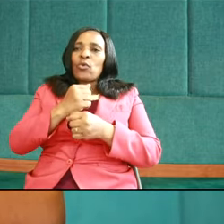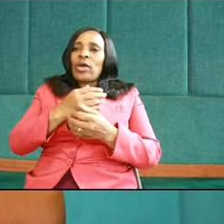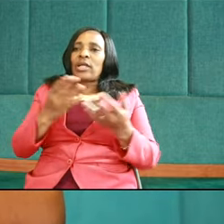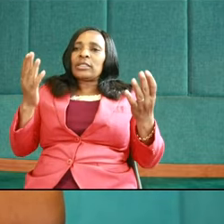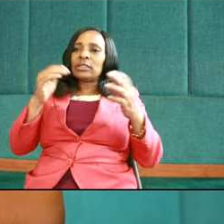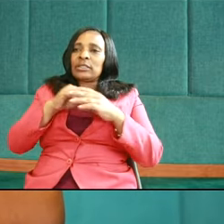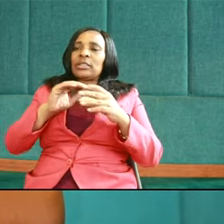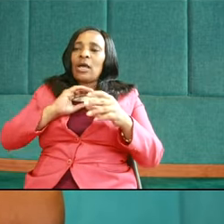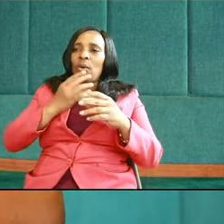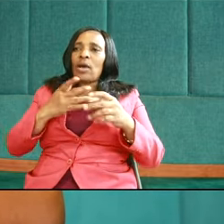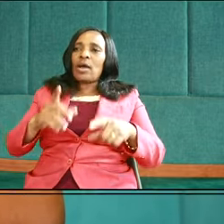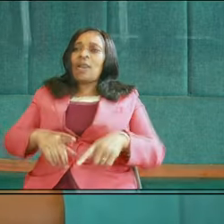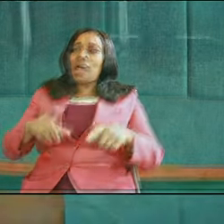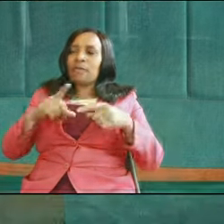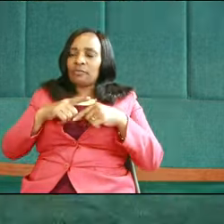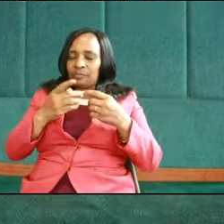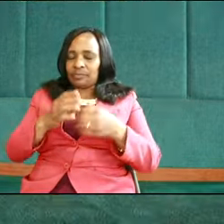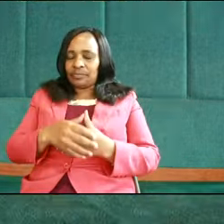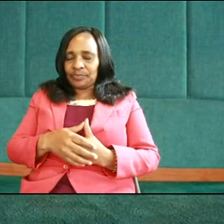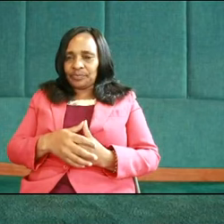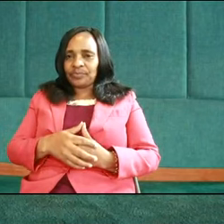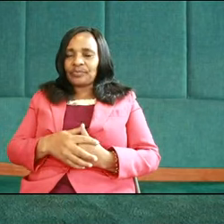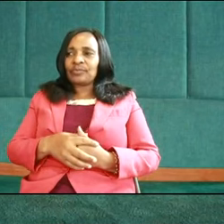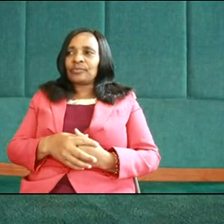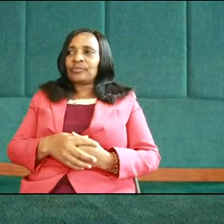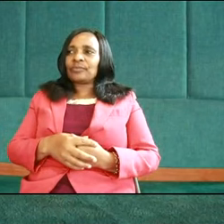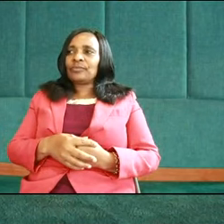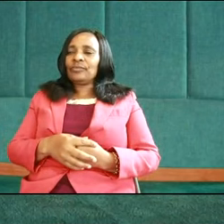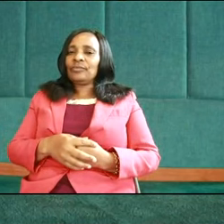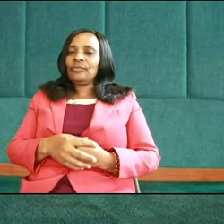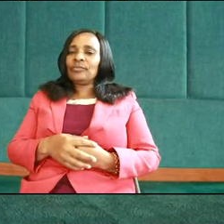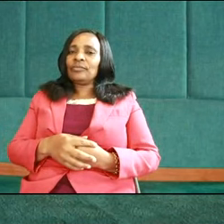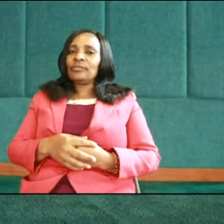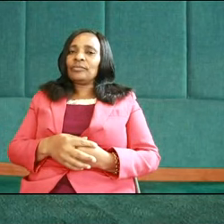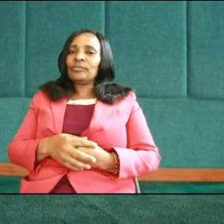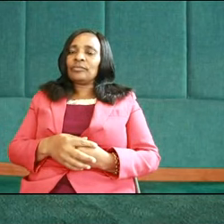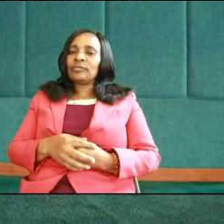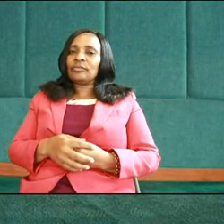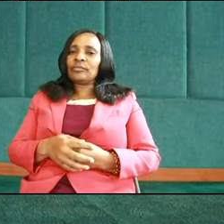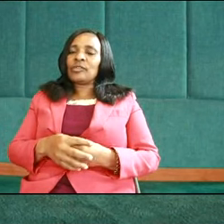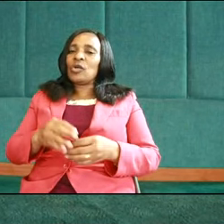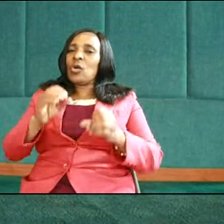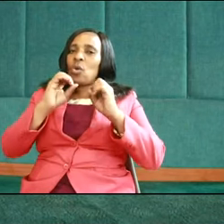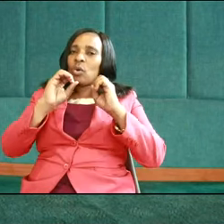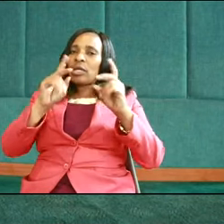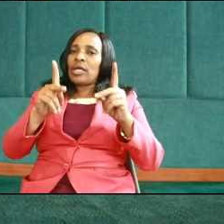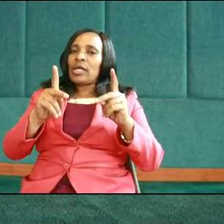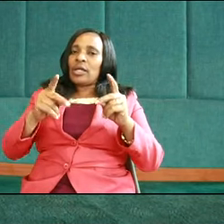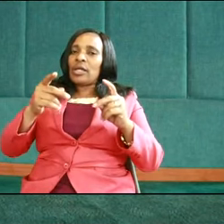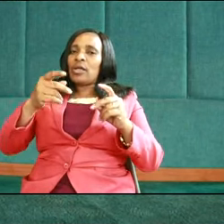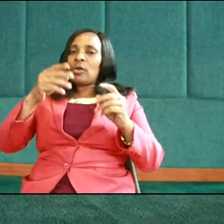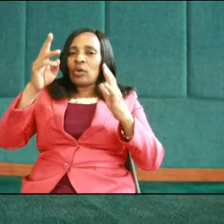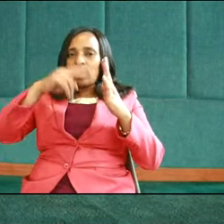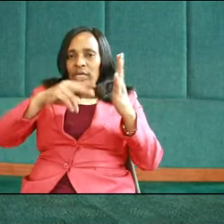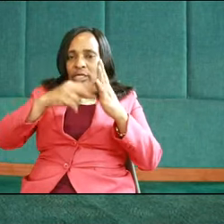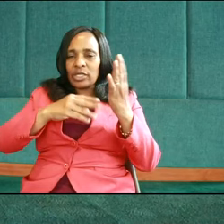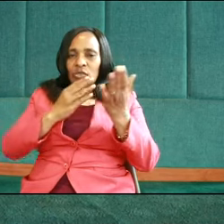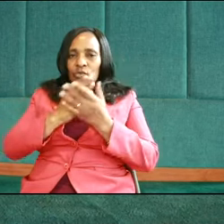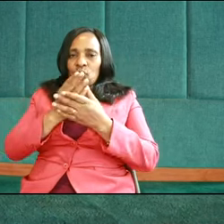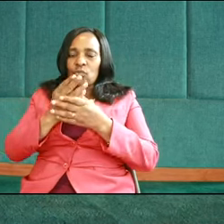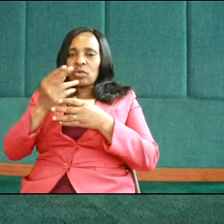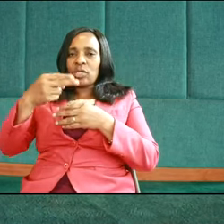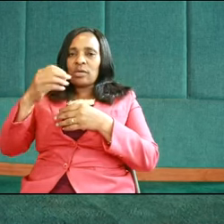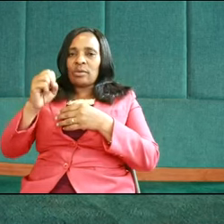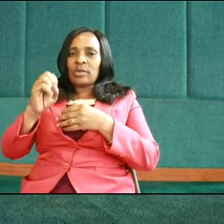life. Yeah. Amen. Amen. We are to read through Hebrews